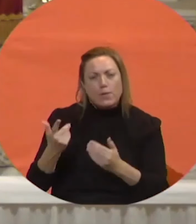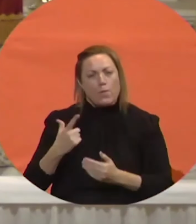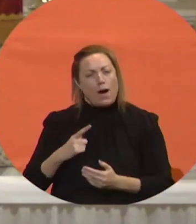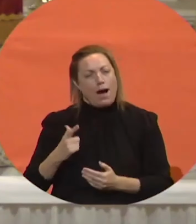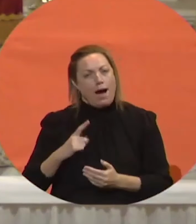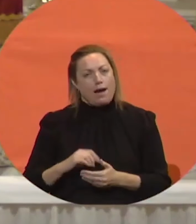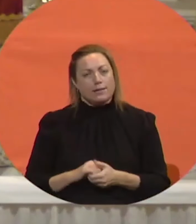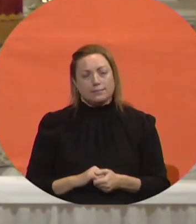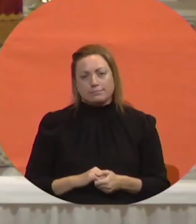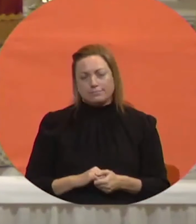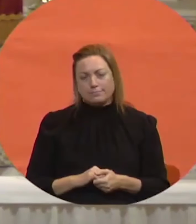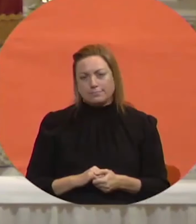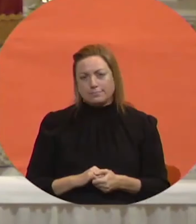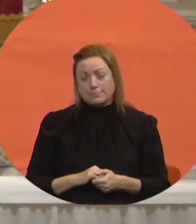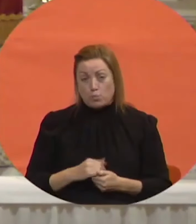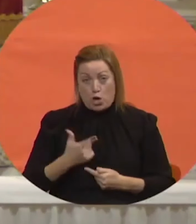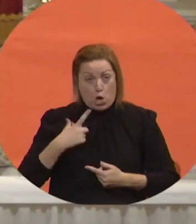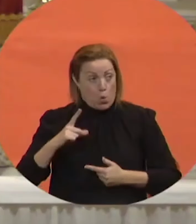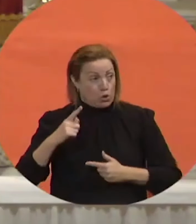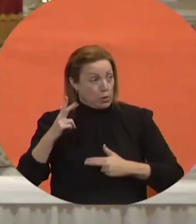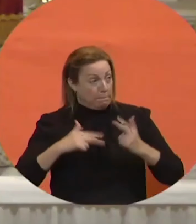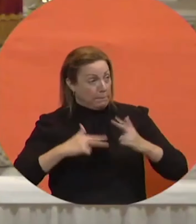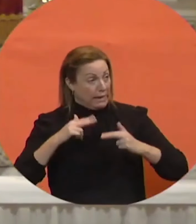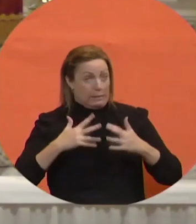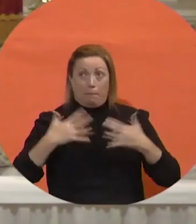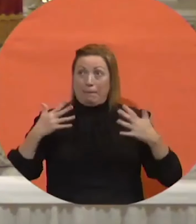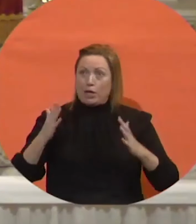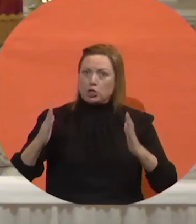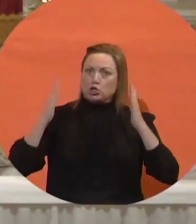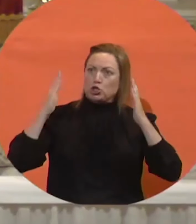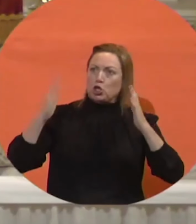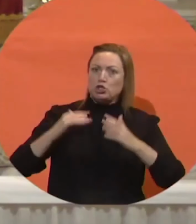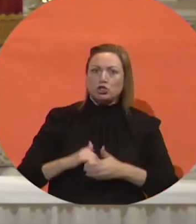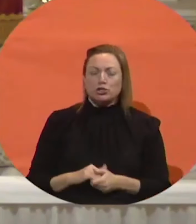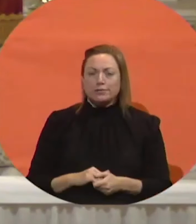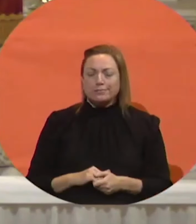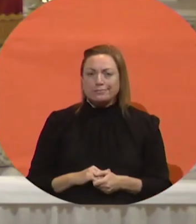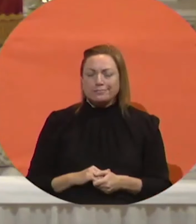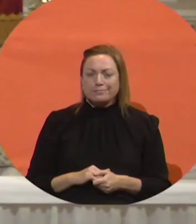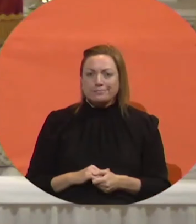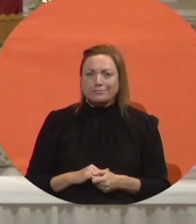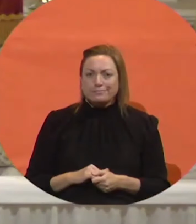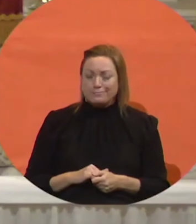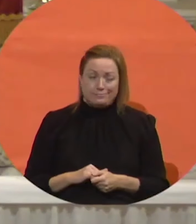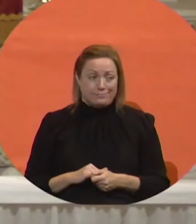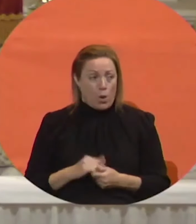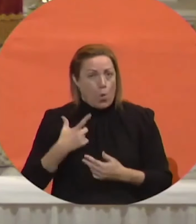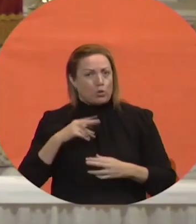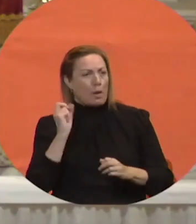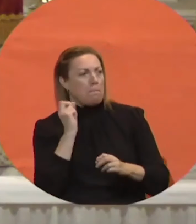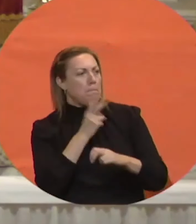Is it just to build an ecclesiastical empire, a bigger flock than the shepherd down the road?